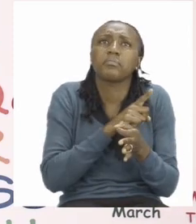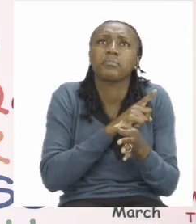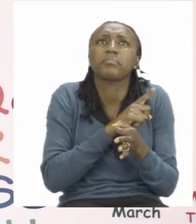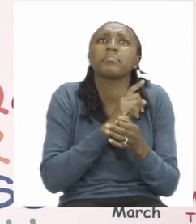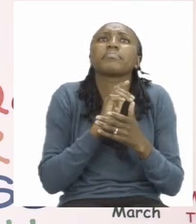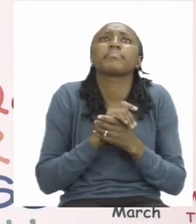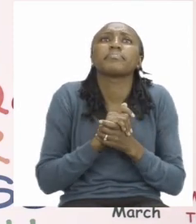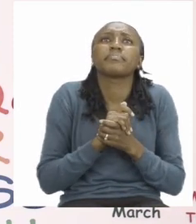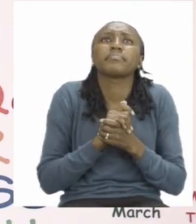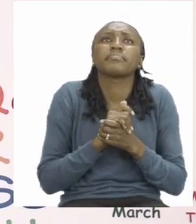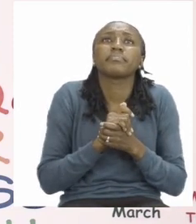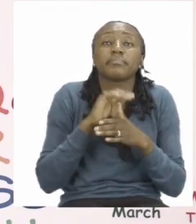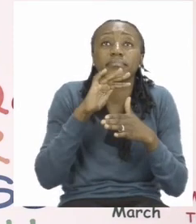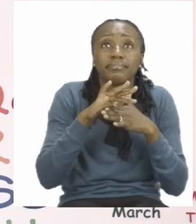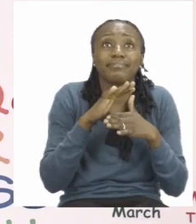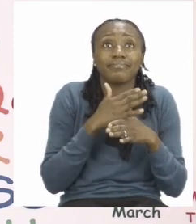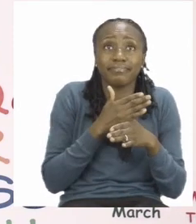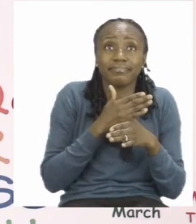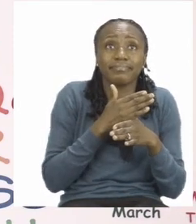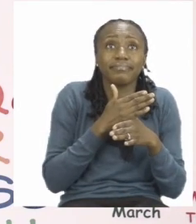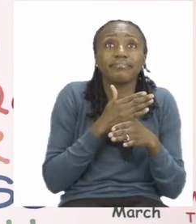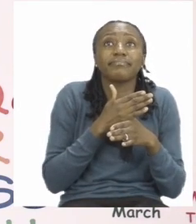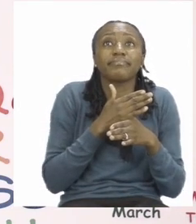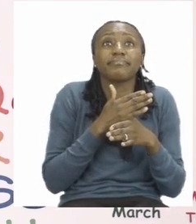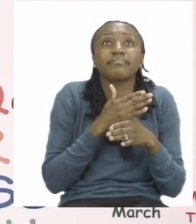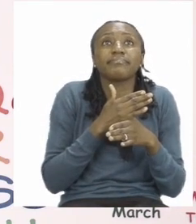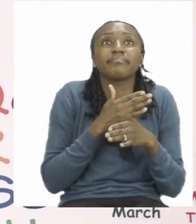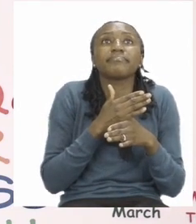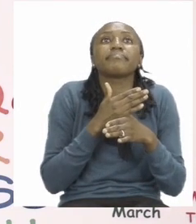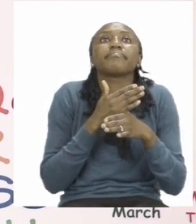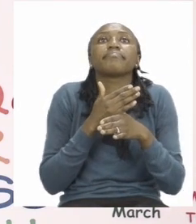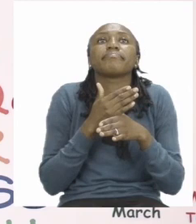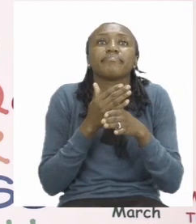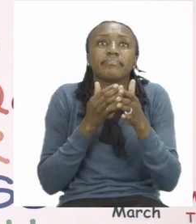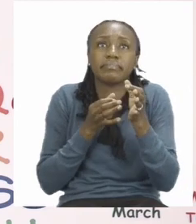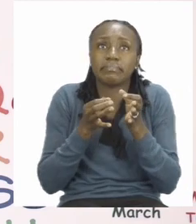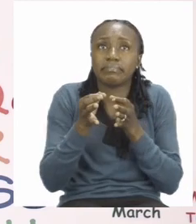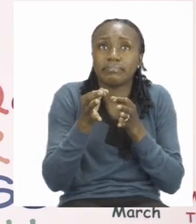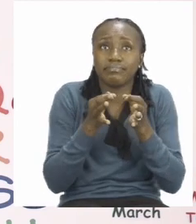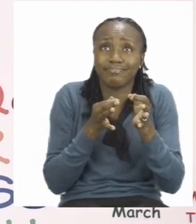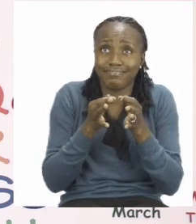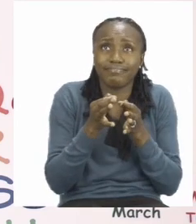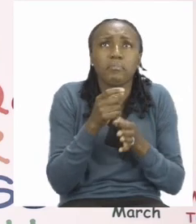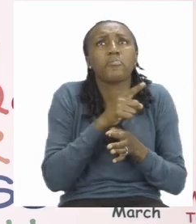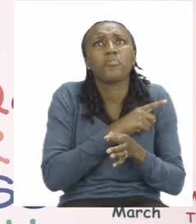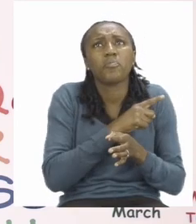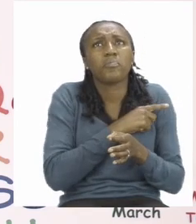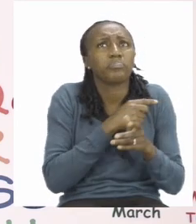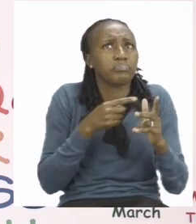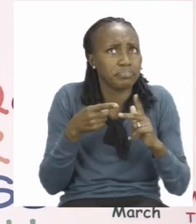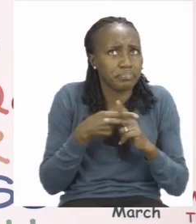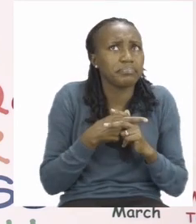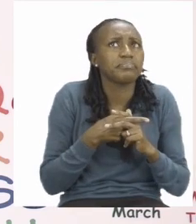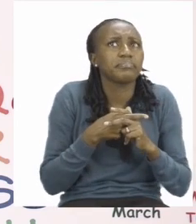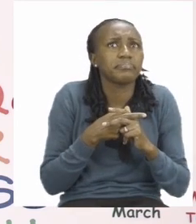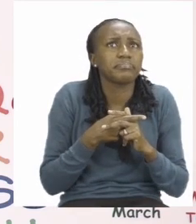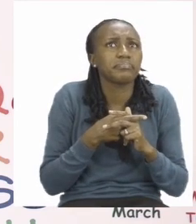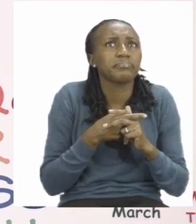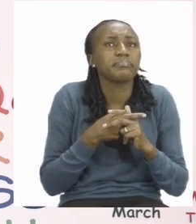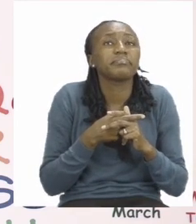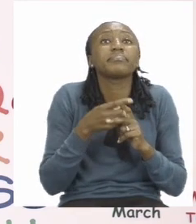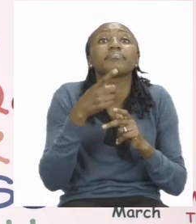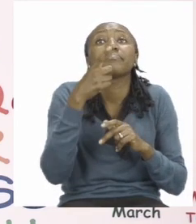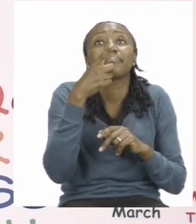Remember, because is used when we are saying something happened, so this happened.